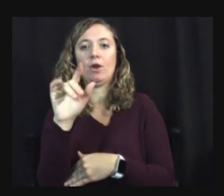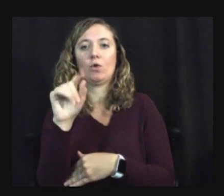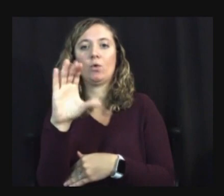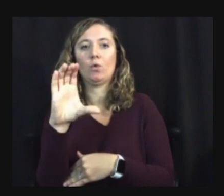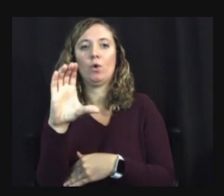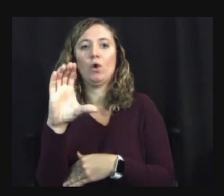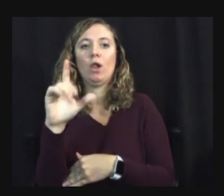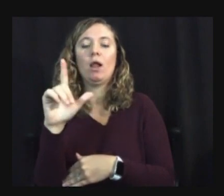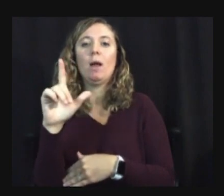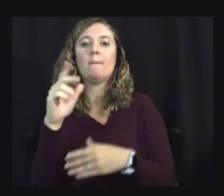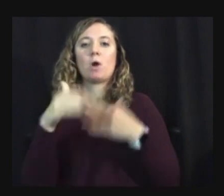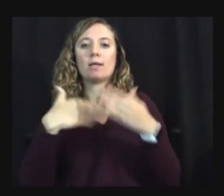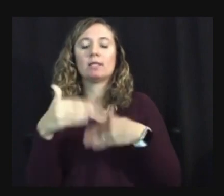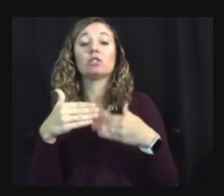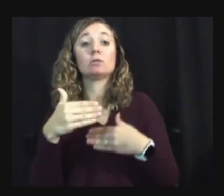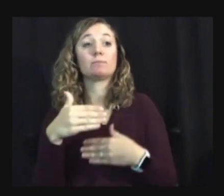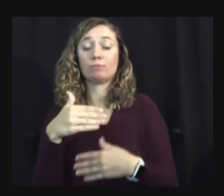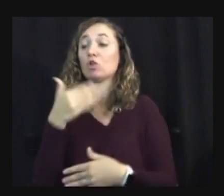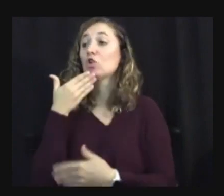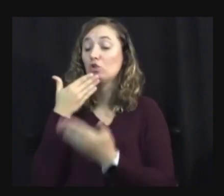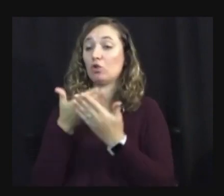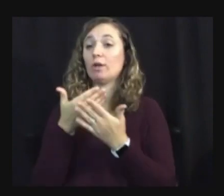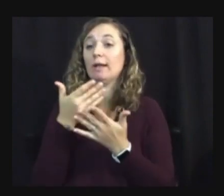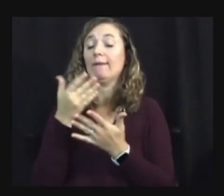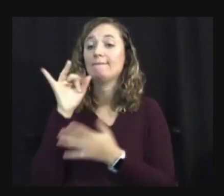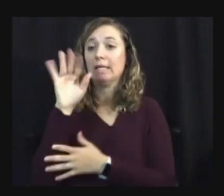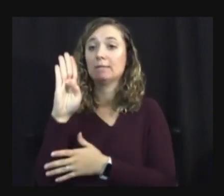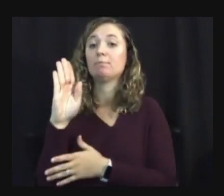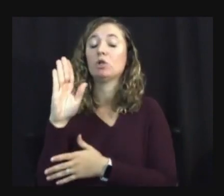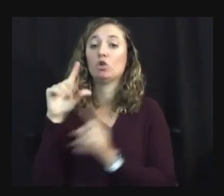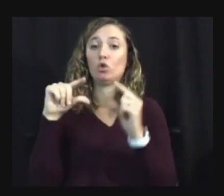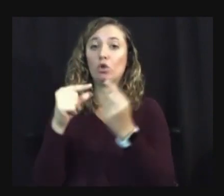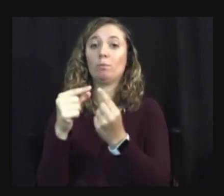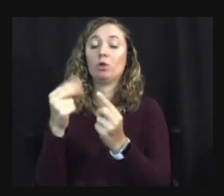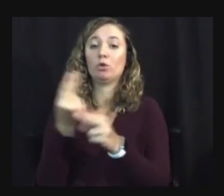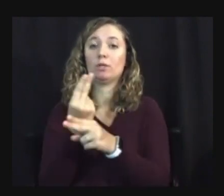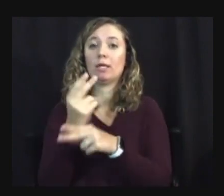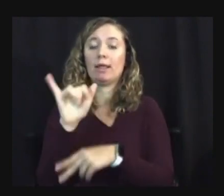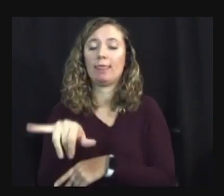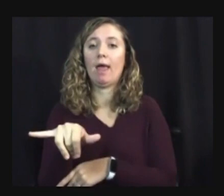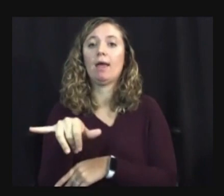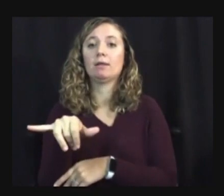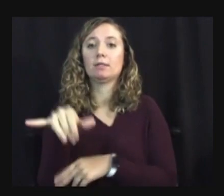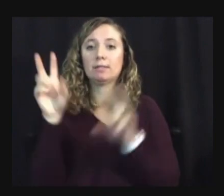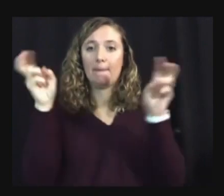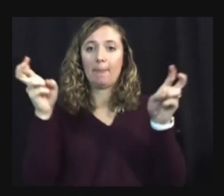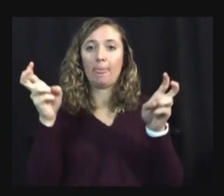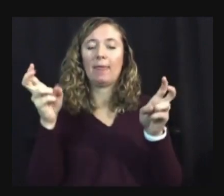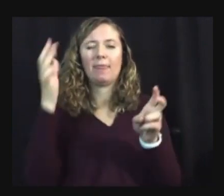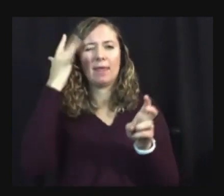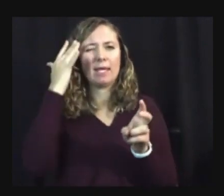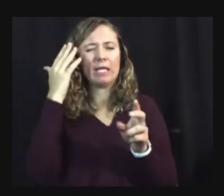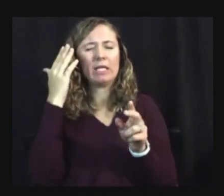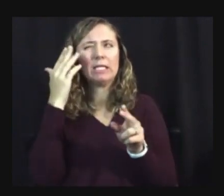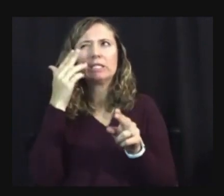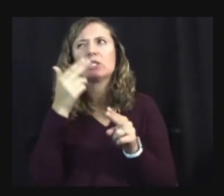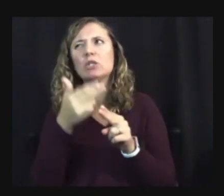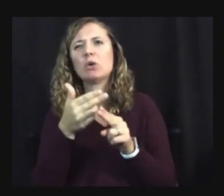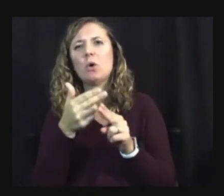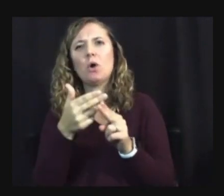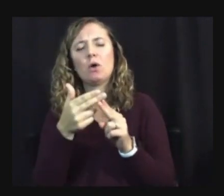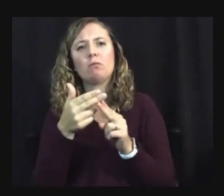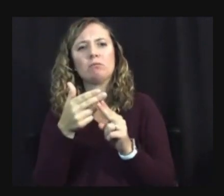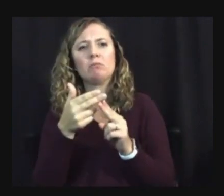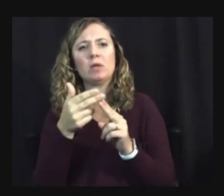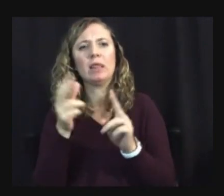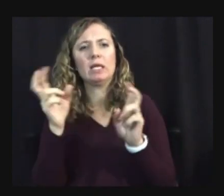on this exact topic. I think it's called Gestalt processing. I will look it up in a bit and